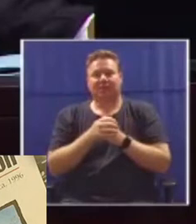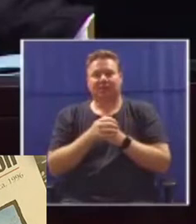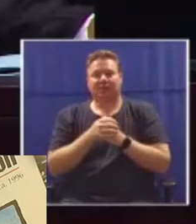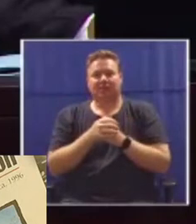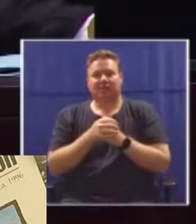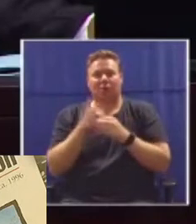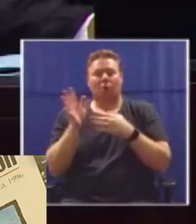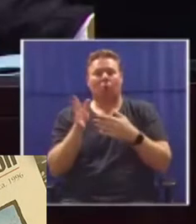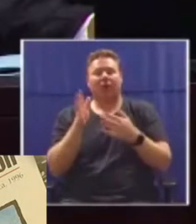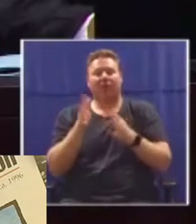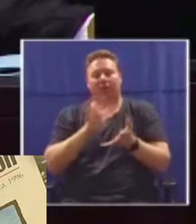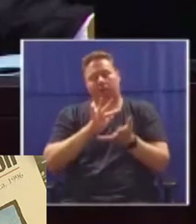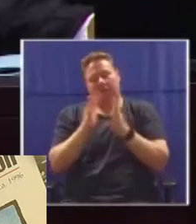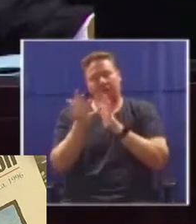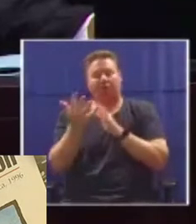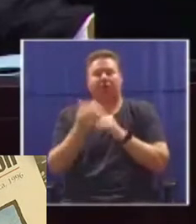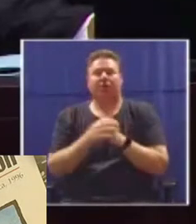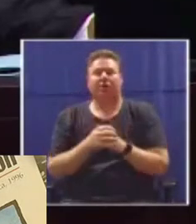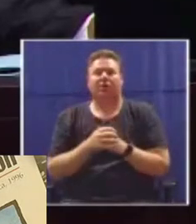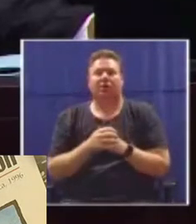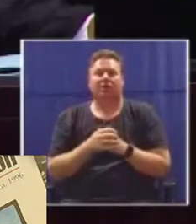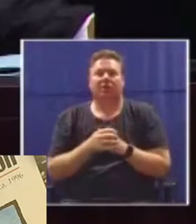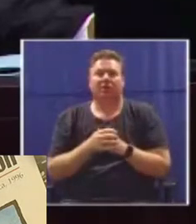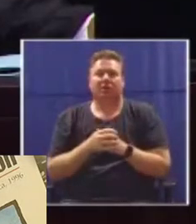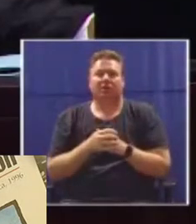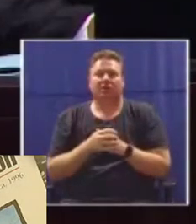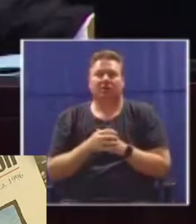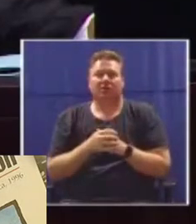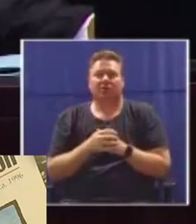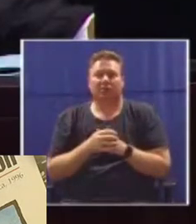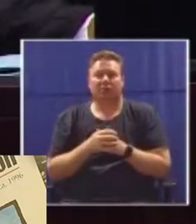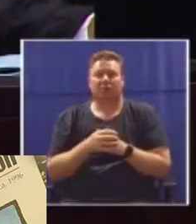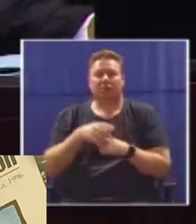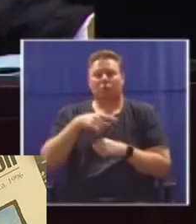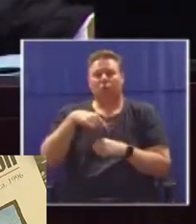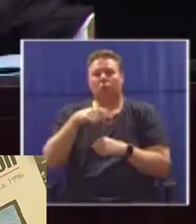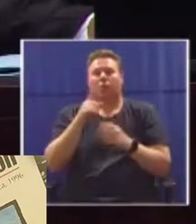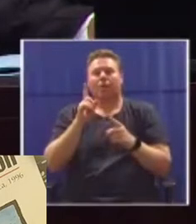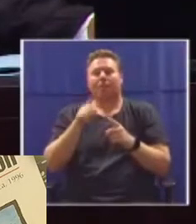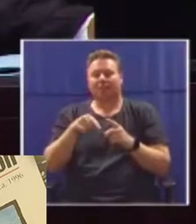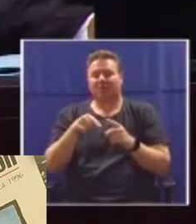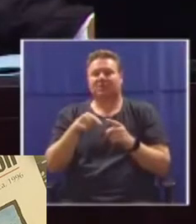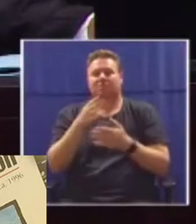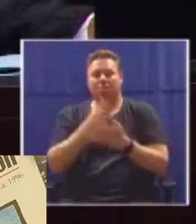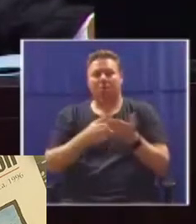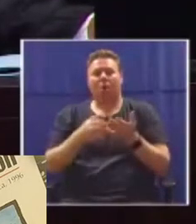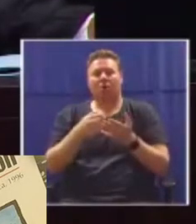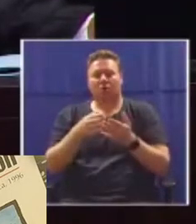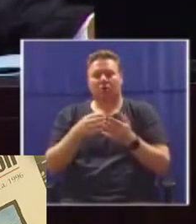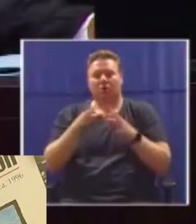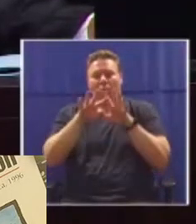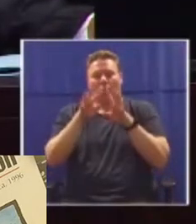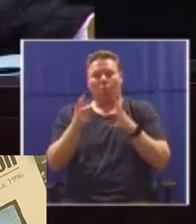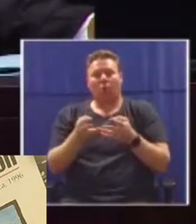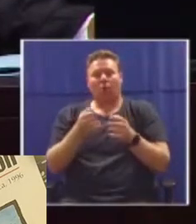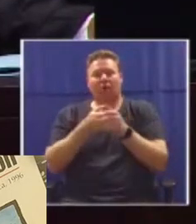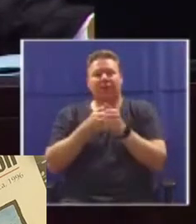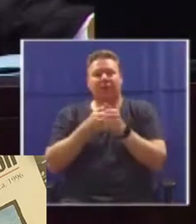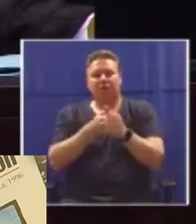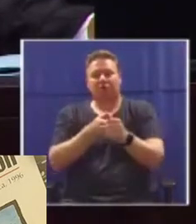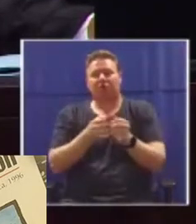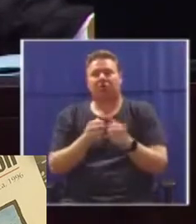incremental weather on our communities. Therefore, we must be part of the global leadership on reversing